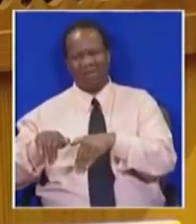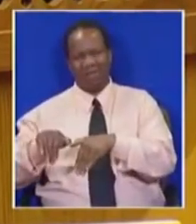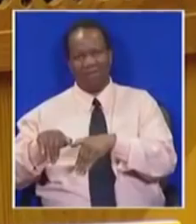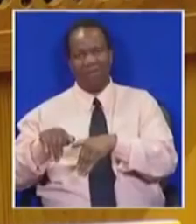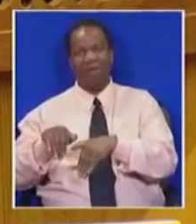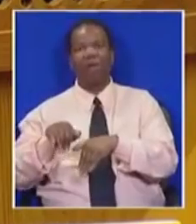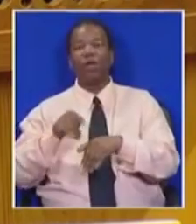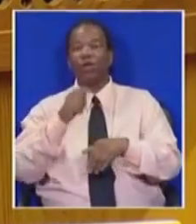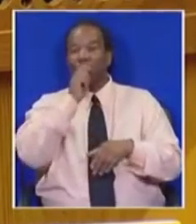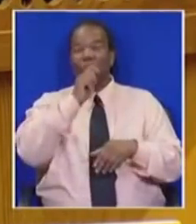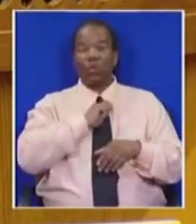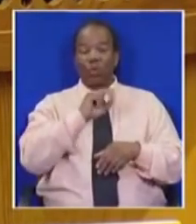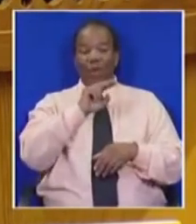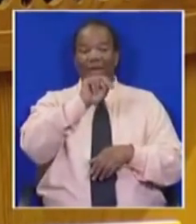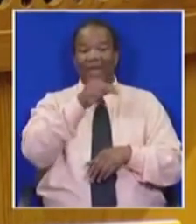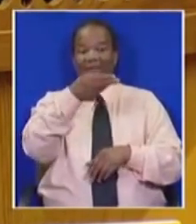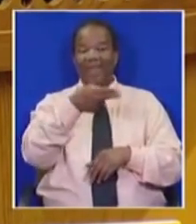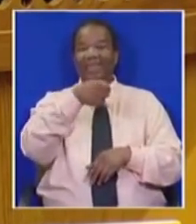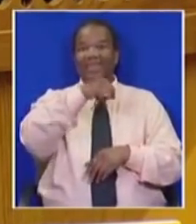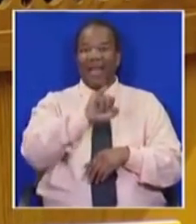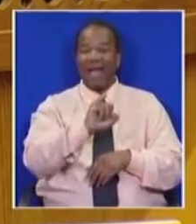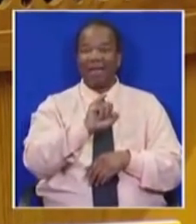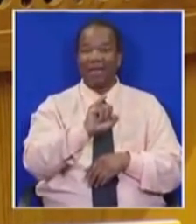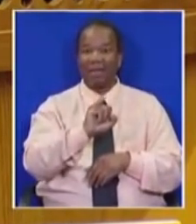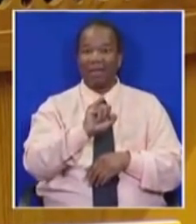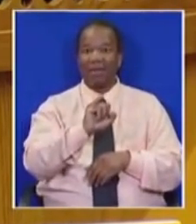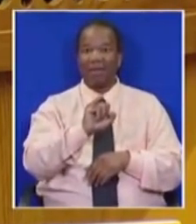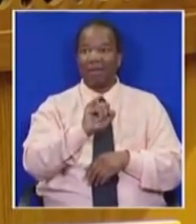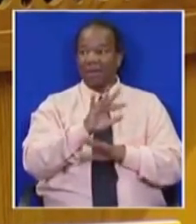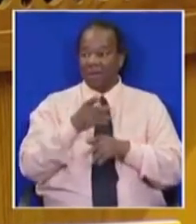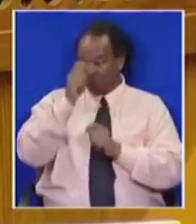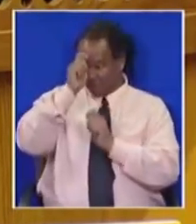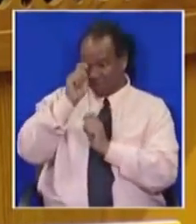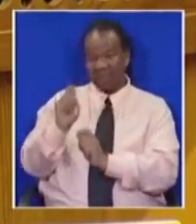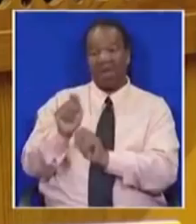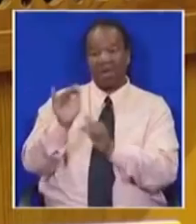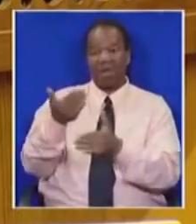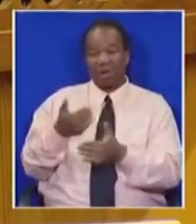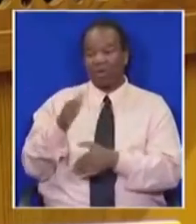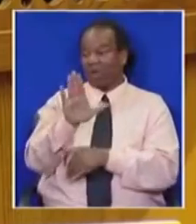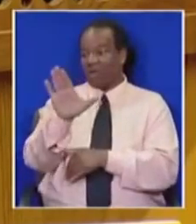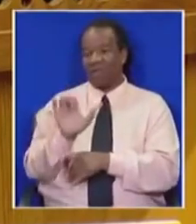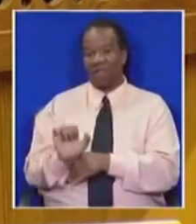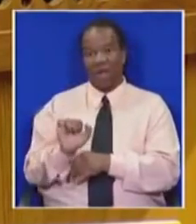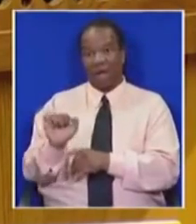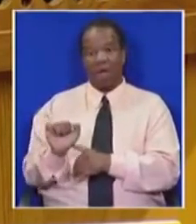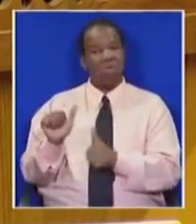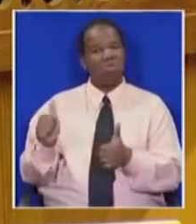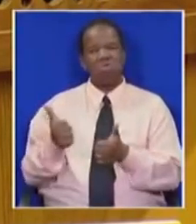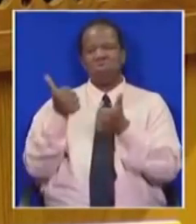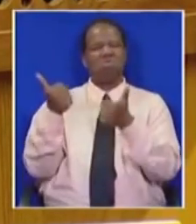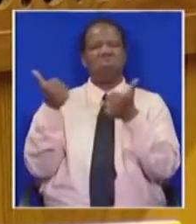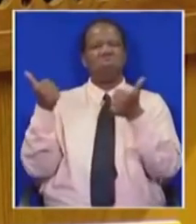NHI undermines our excellent, world-class healthcare sector. It will cause an exodus of